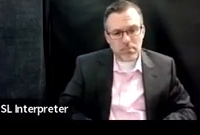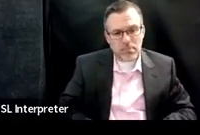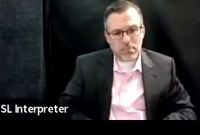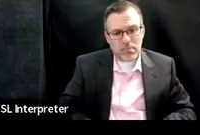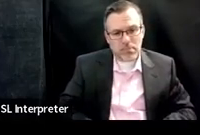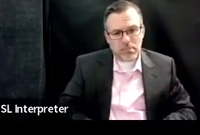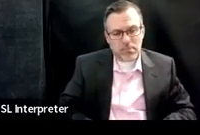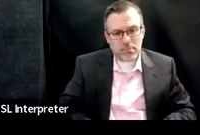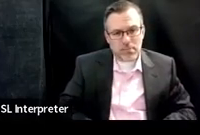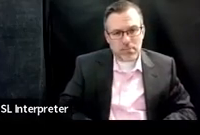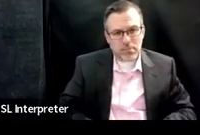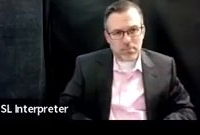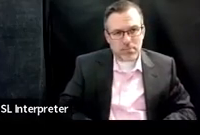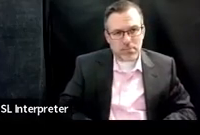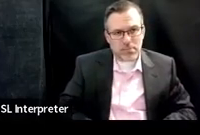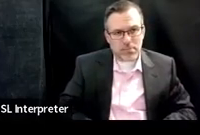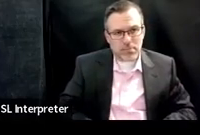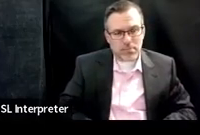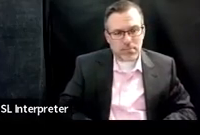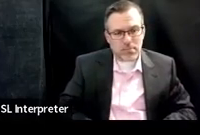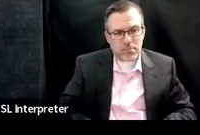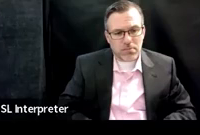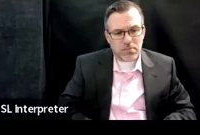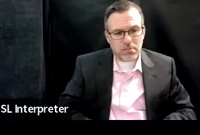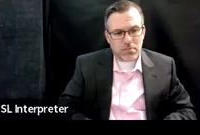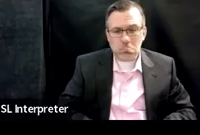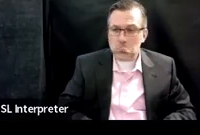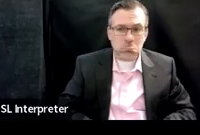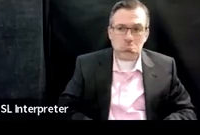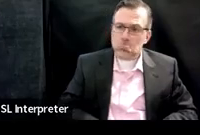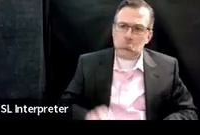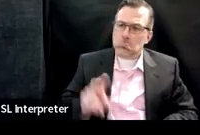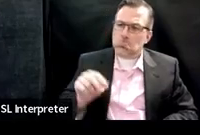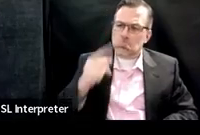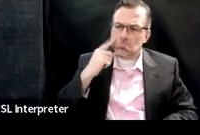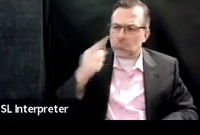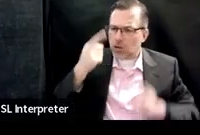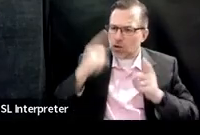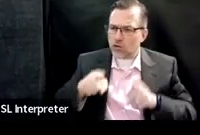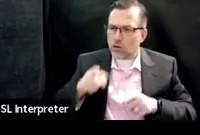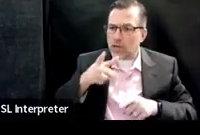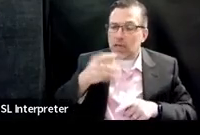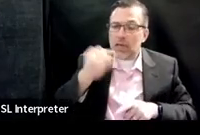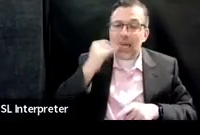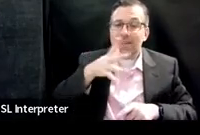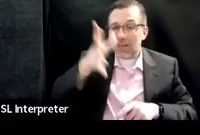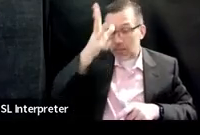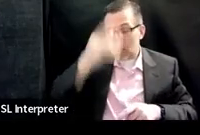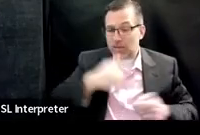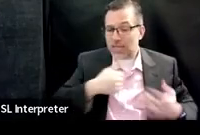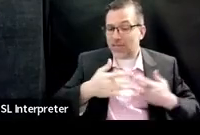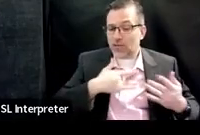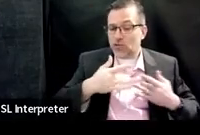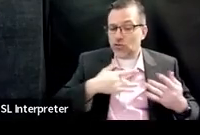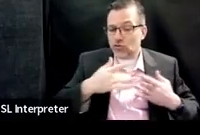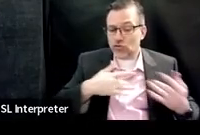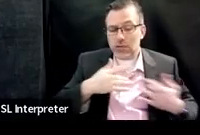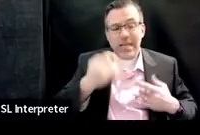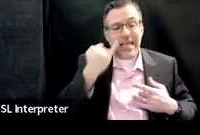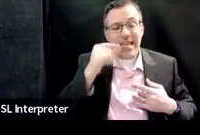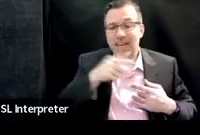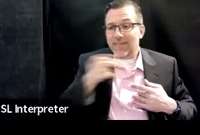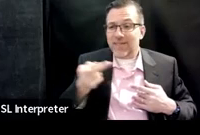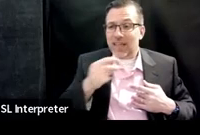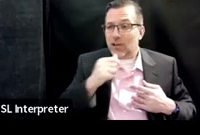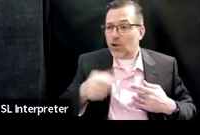No, I think that what you said, Carly, makes sense. I think amending the parent concerns in the IEP, if they don't agree with